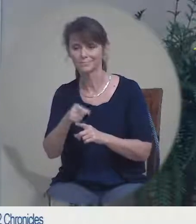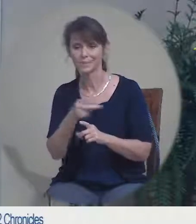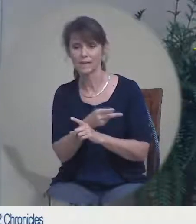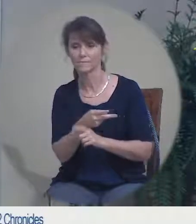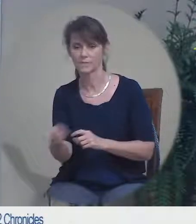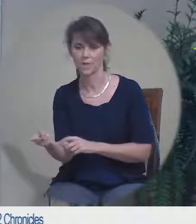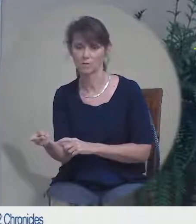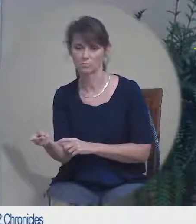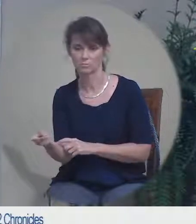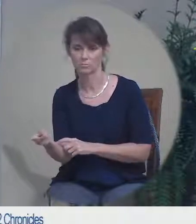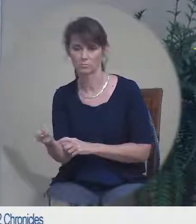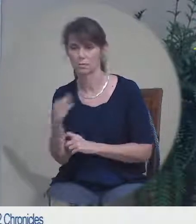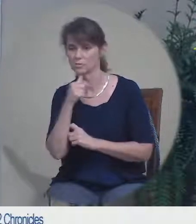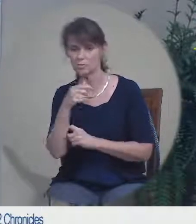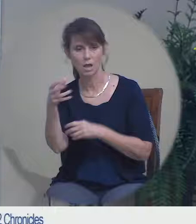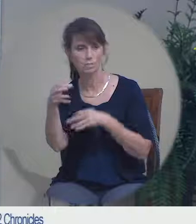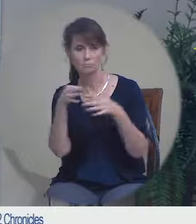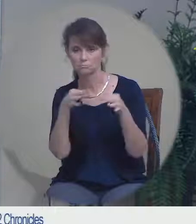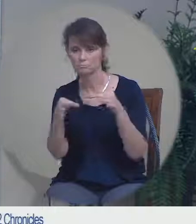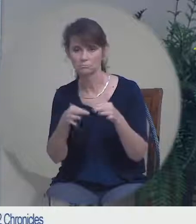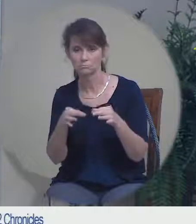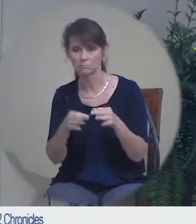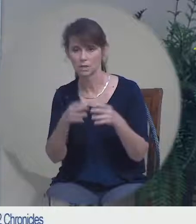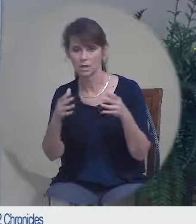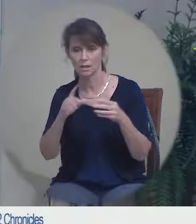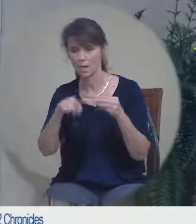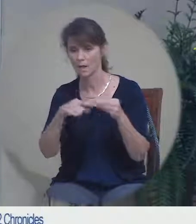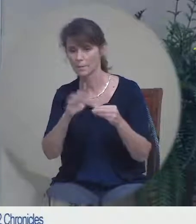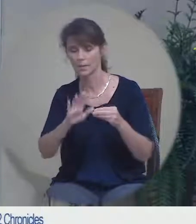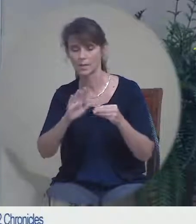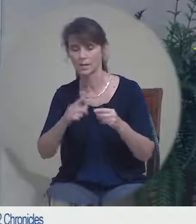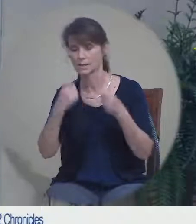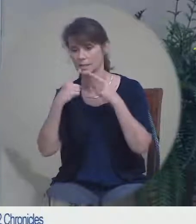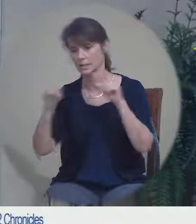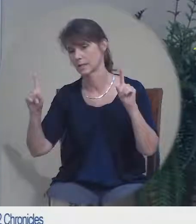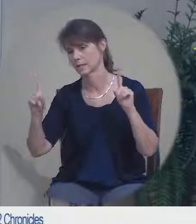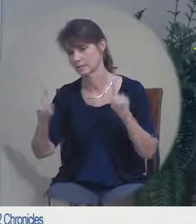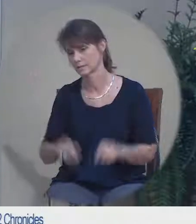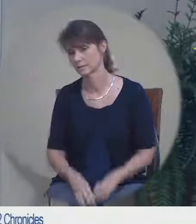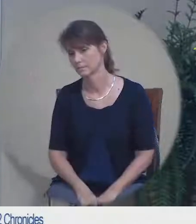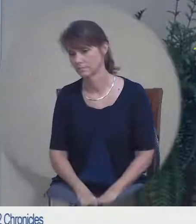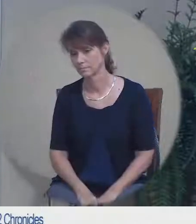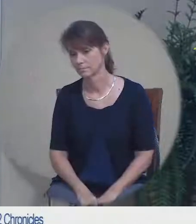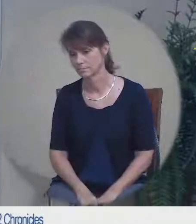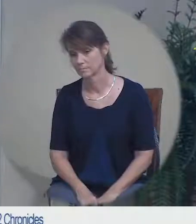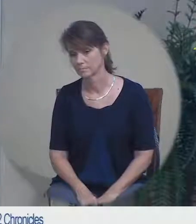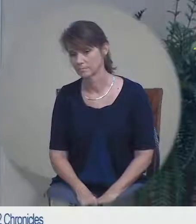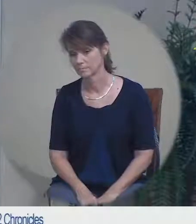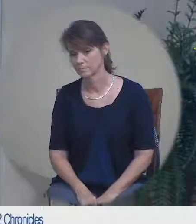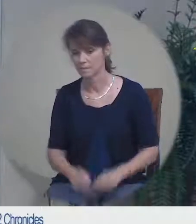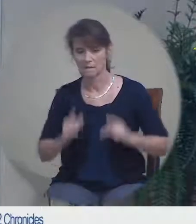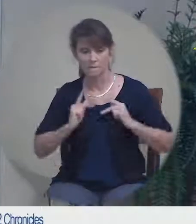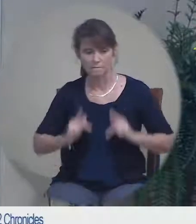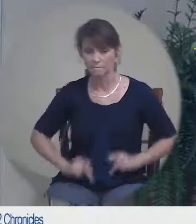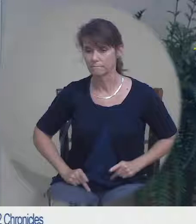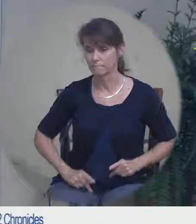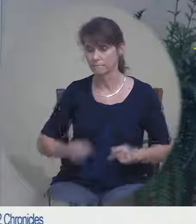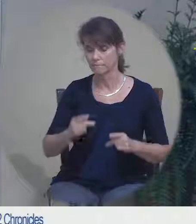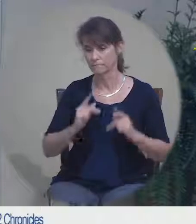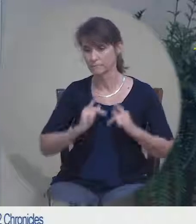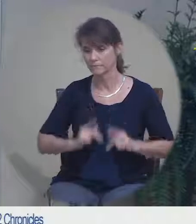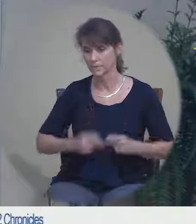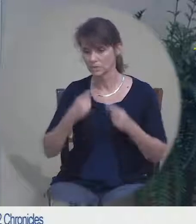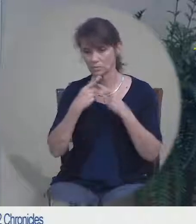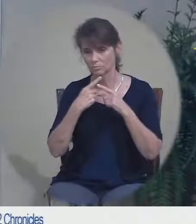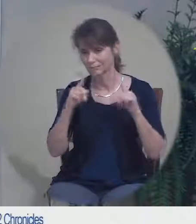say a lot about how he was successful in expanding the borders of the kingdom. We can kind of read of their prosperity over